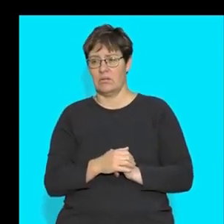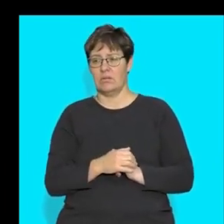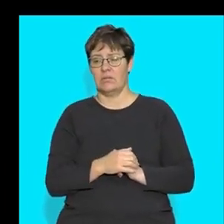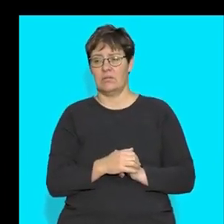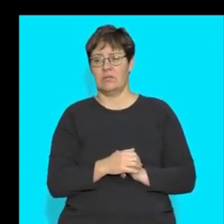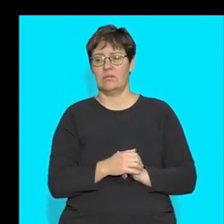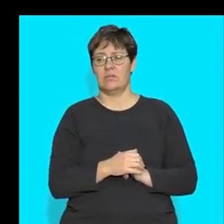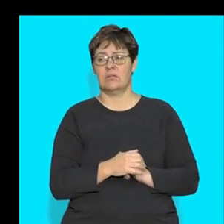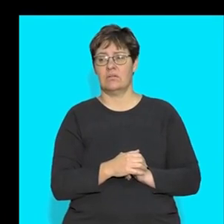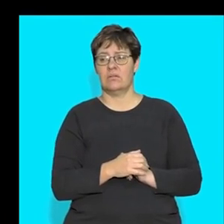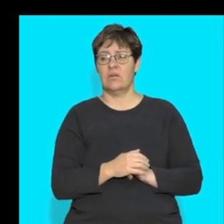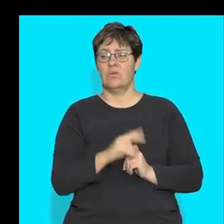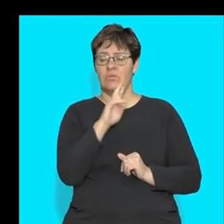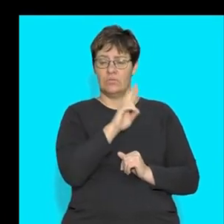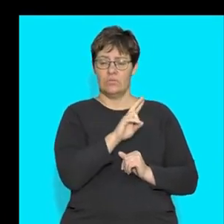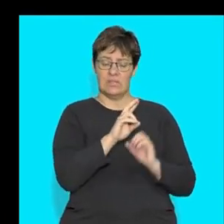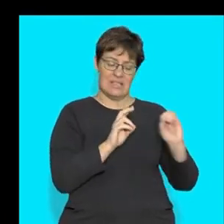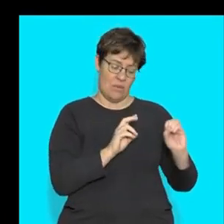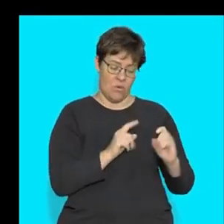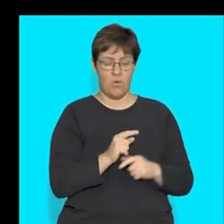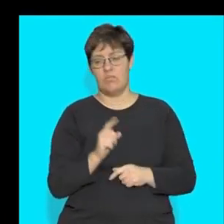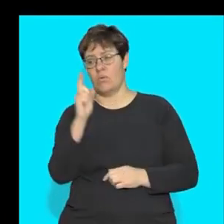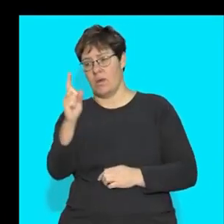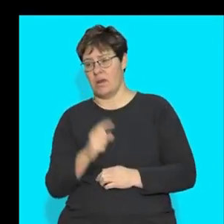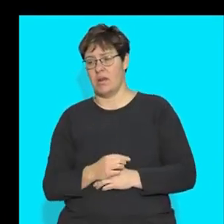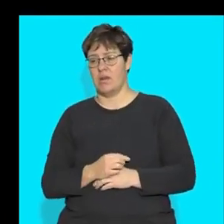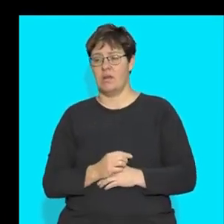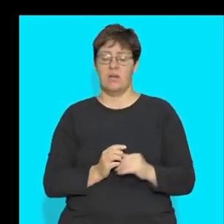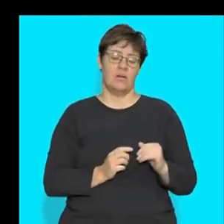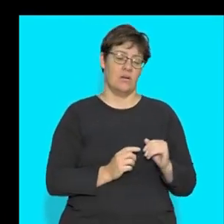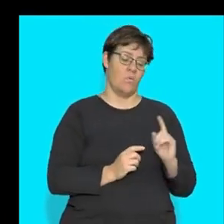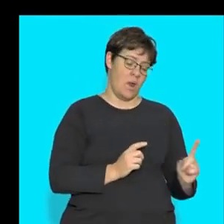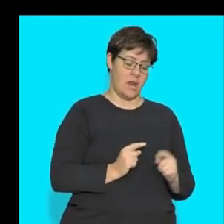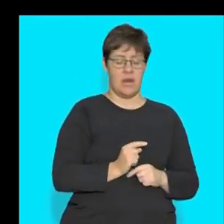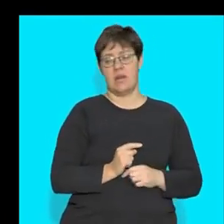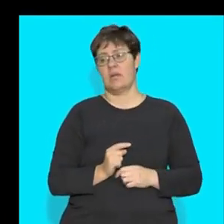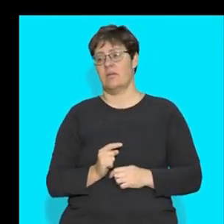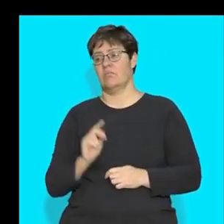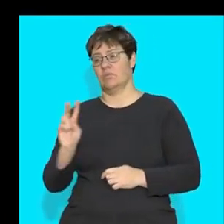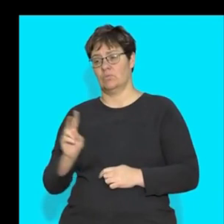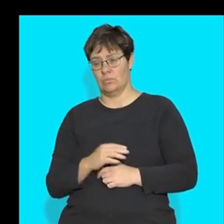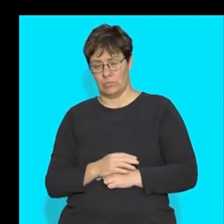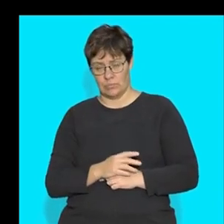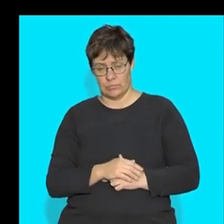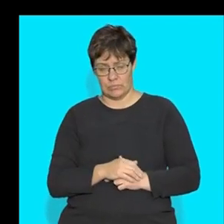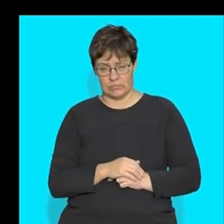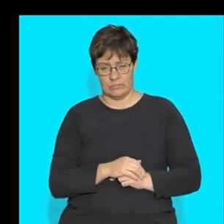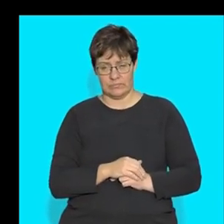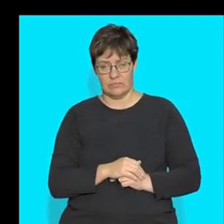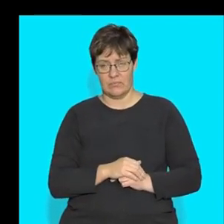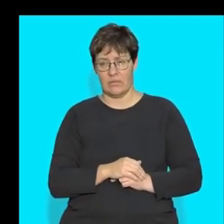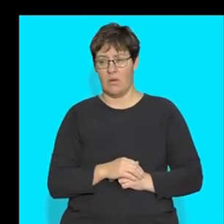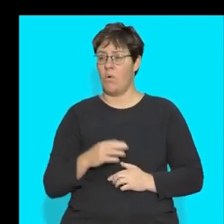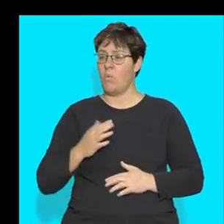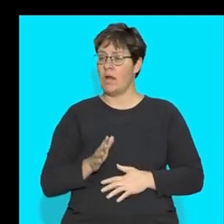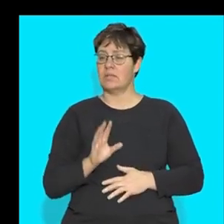here for you. And then 2 to the exponent of 0 will be 1. 2 to the exponent of 1 will just be 2, right? And then if I